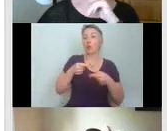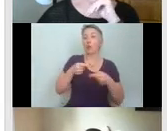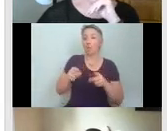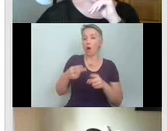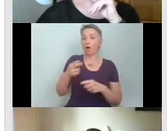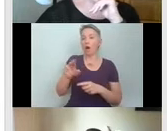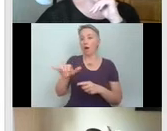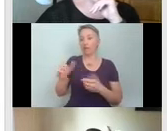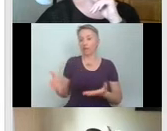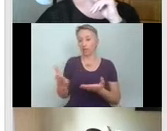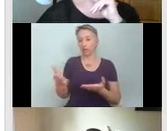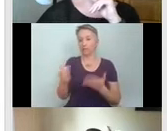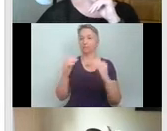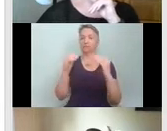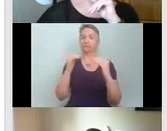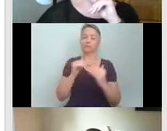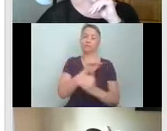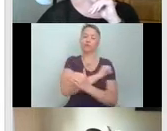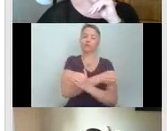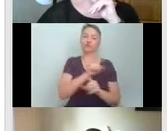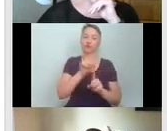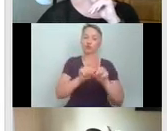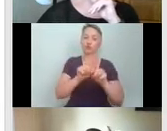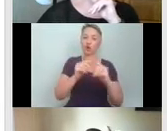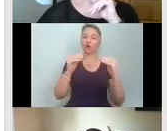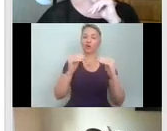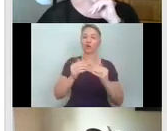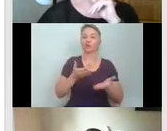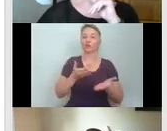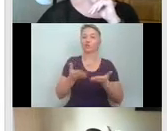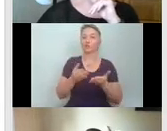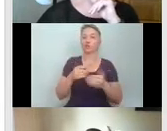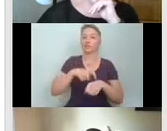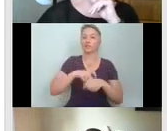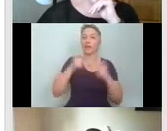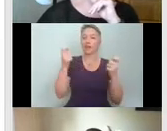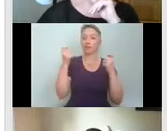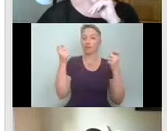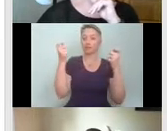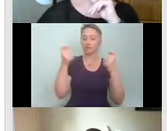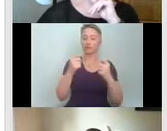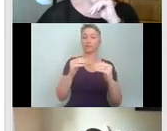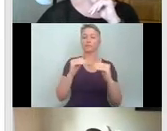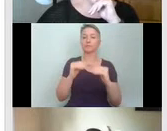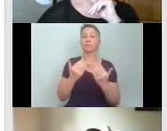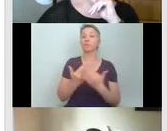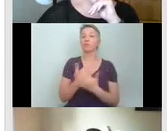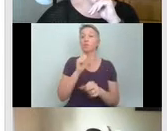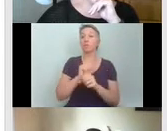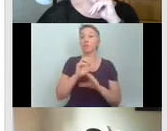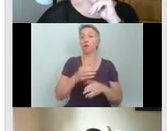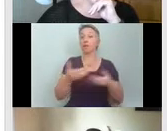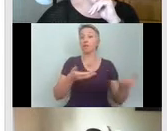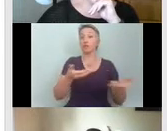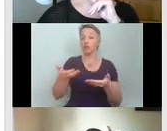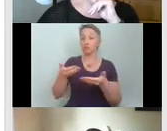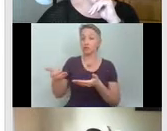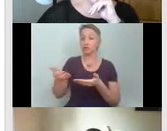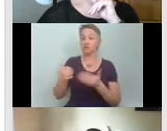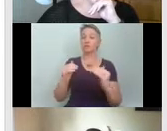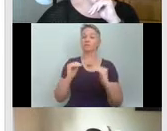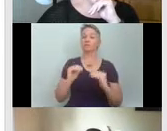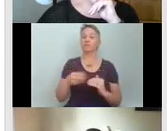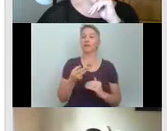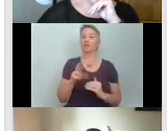some Strong Stars, service anniversaries, new employee introductions. We're gonna talk about the HR engagement, and